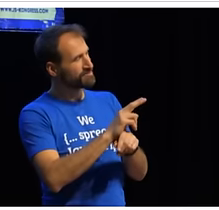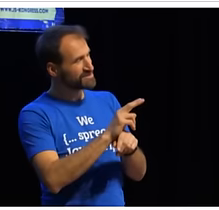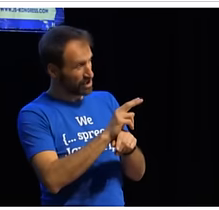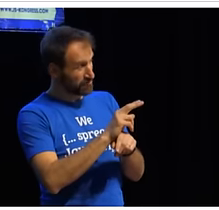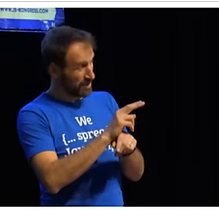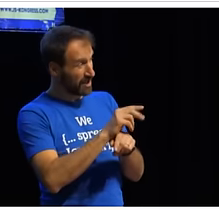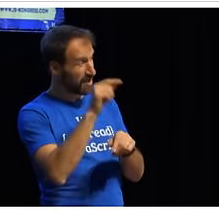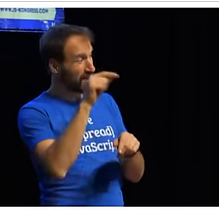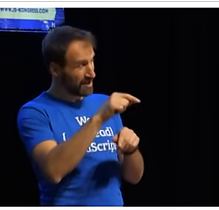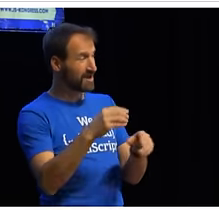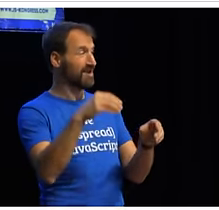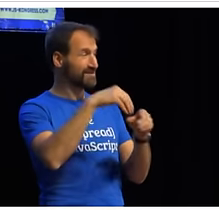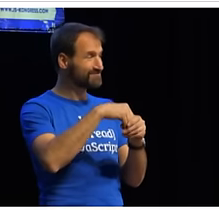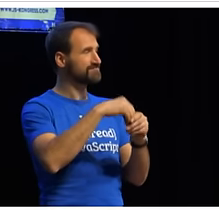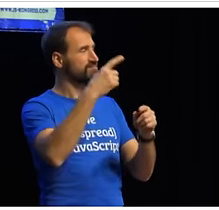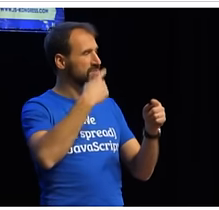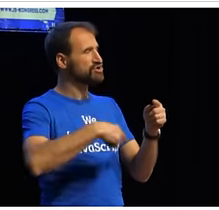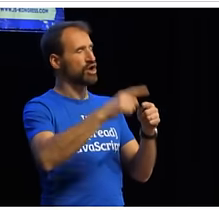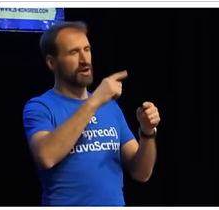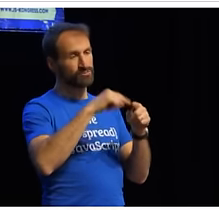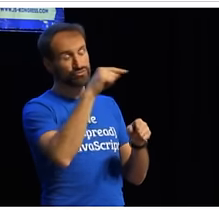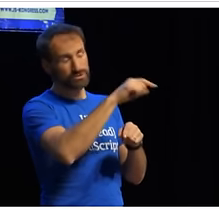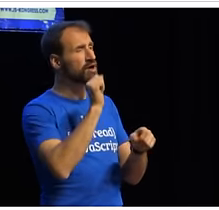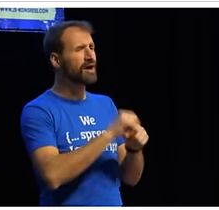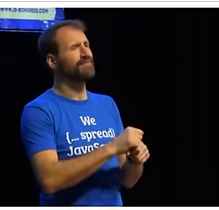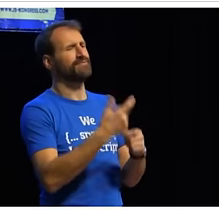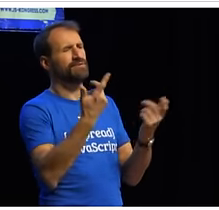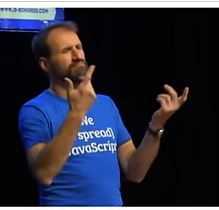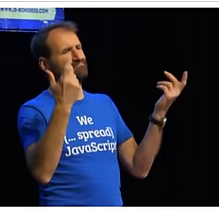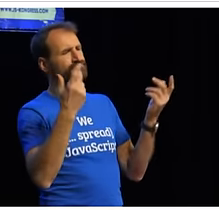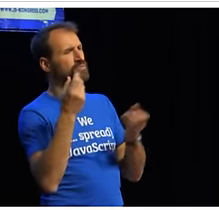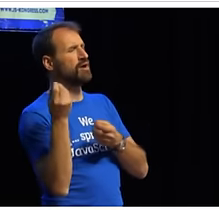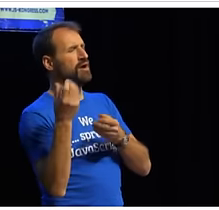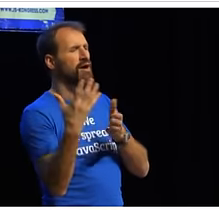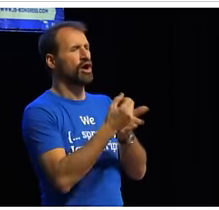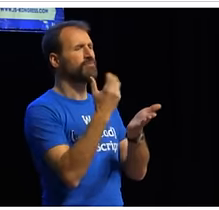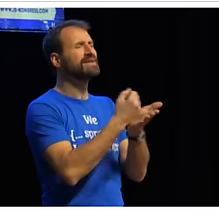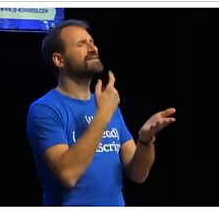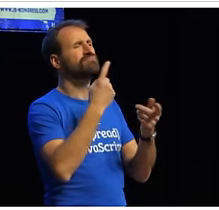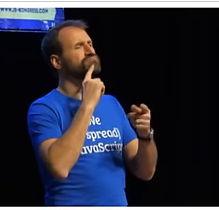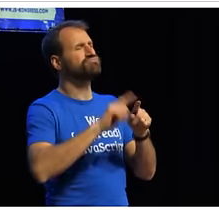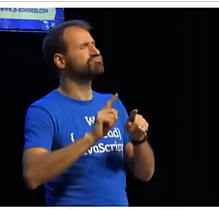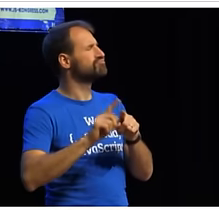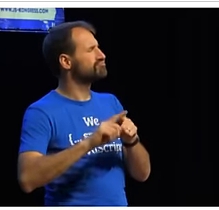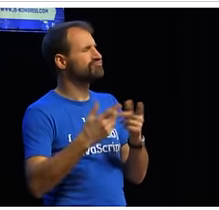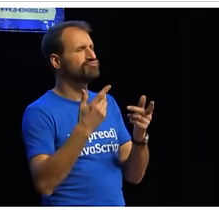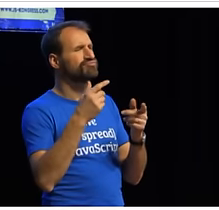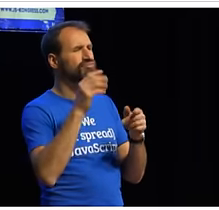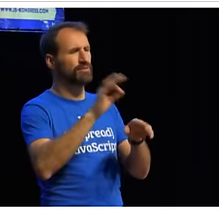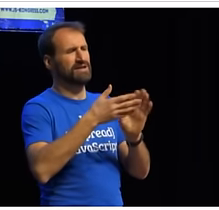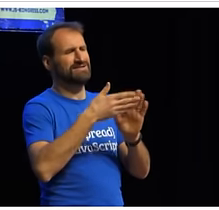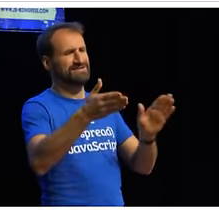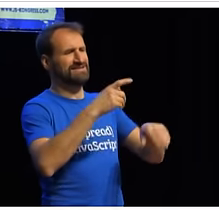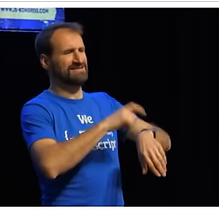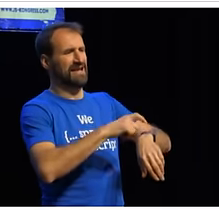emit values over time. So in this example, I emit new values with this next